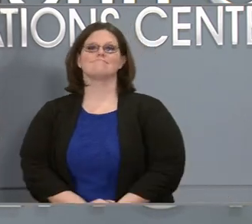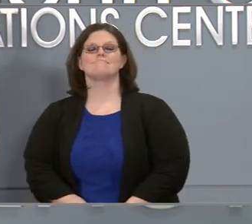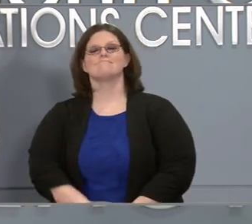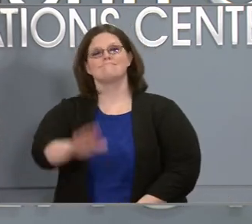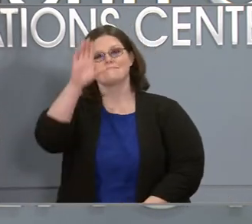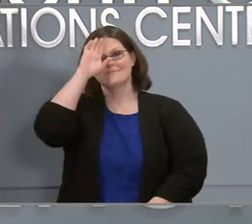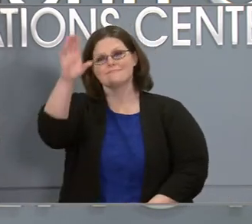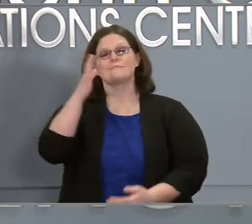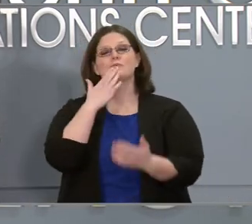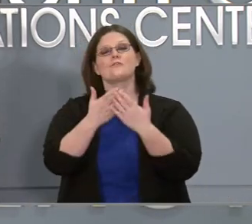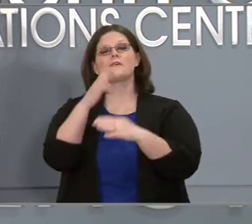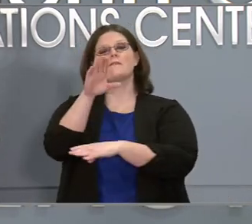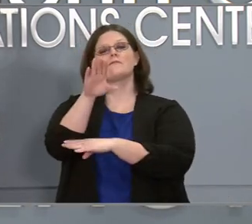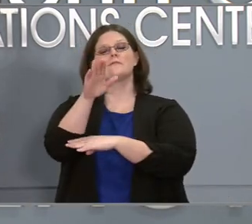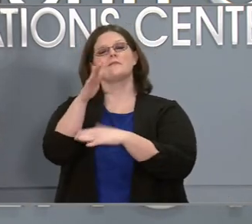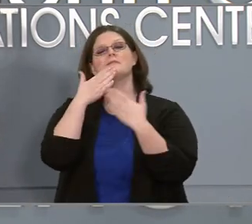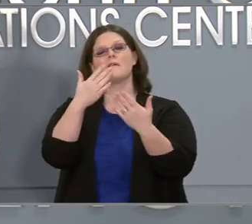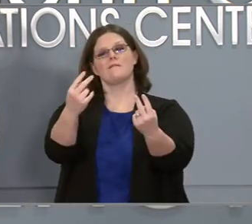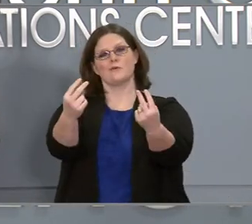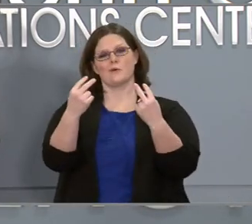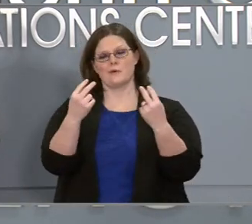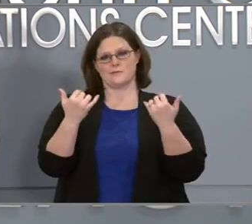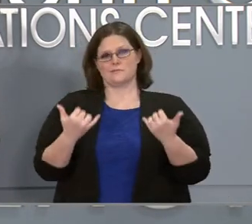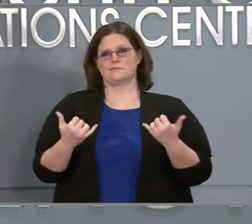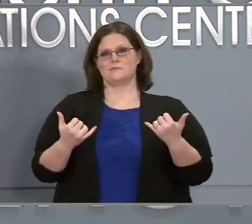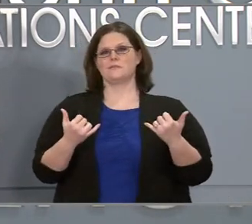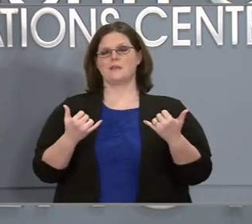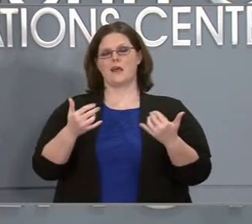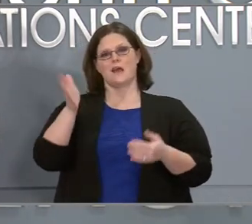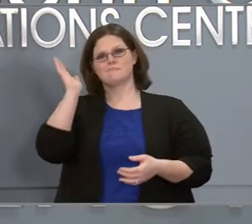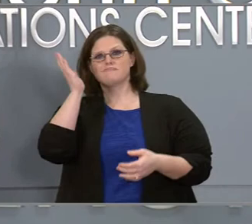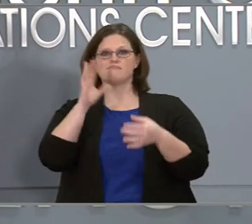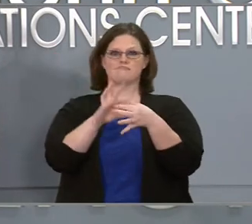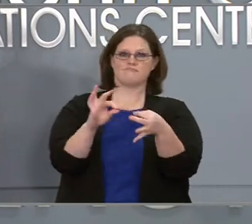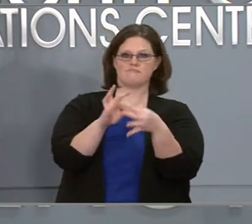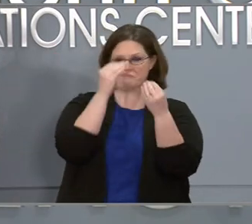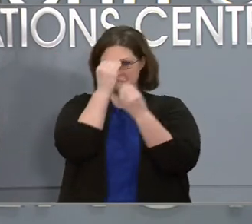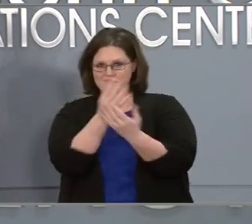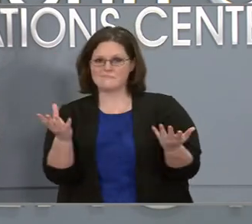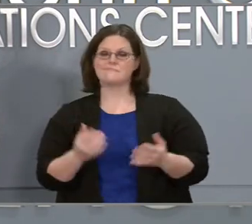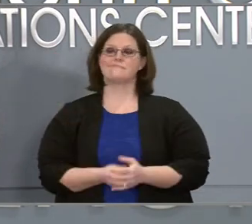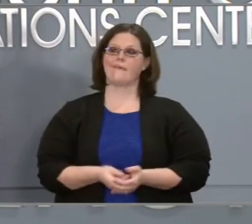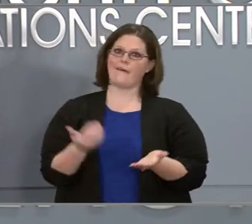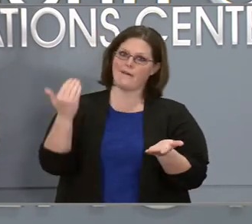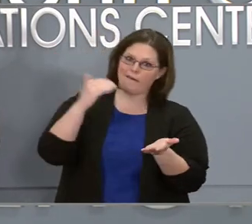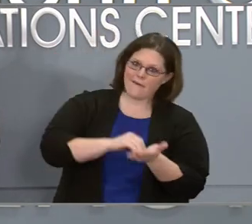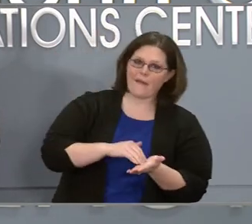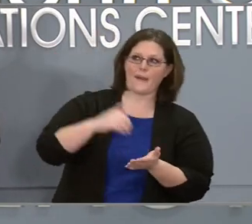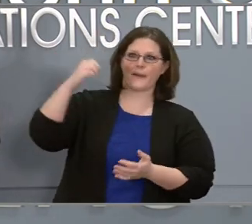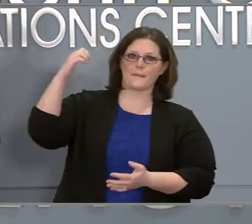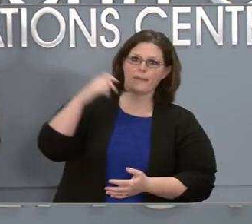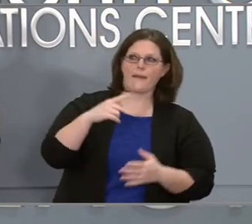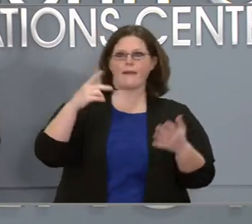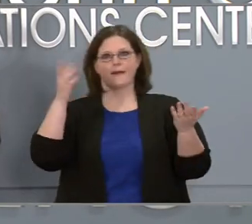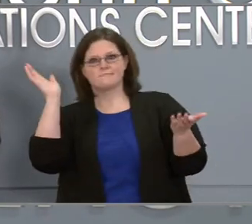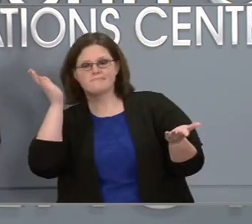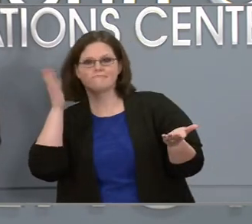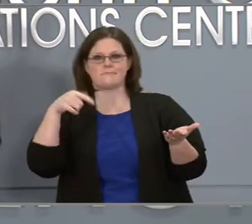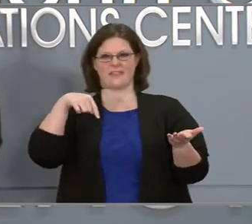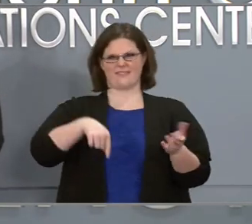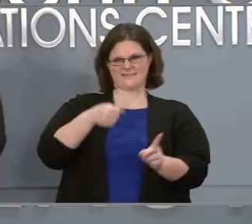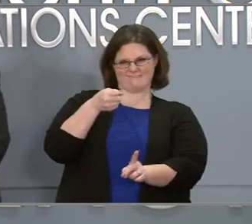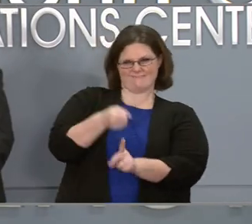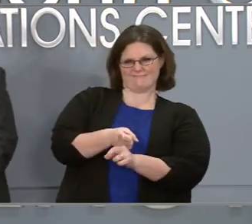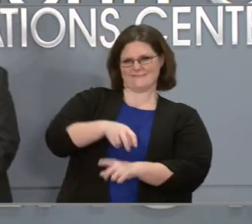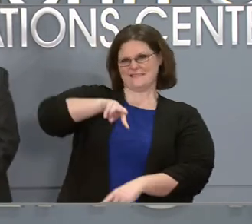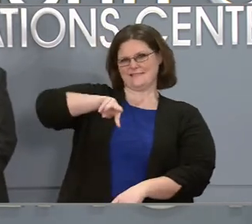Good afternoon, everybody, and thank you for joining our briefing today. Well, here we are again as North Carolina prepares for our second